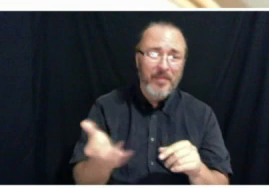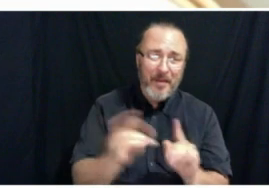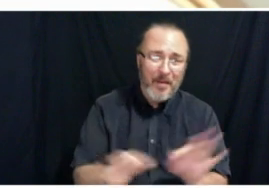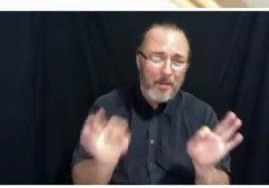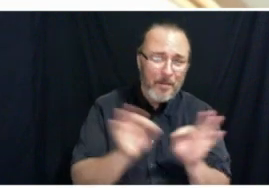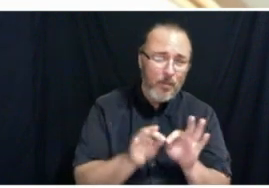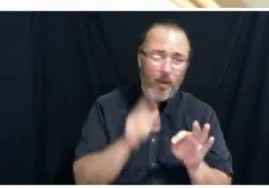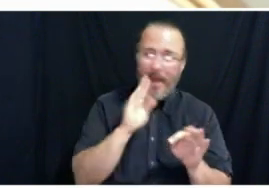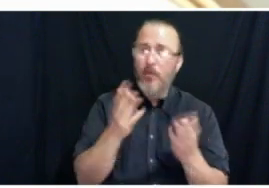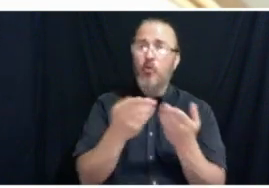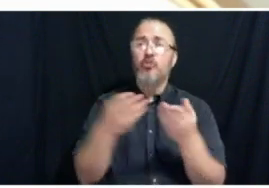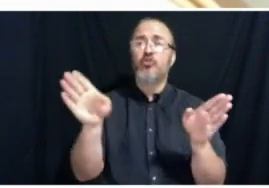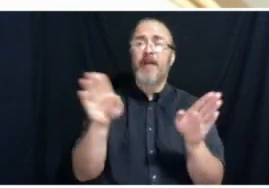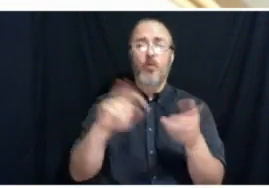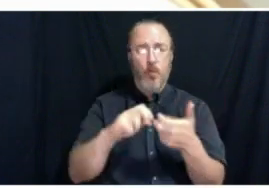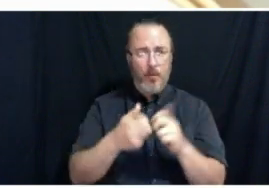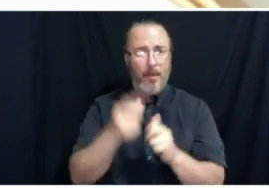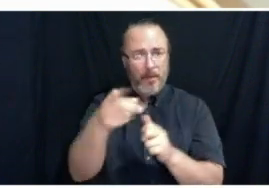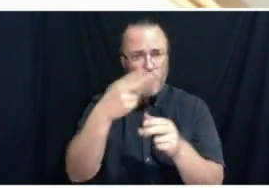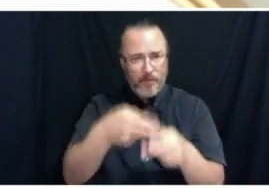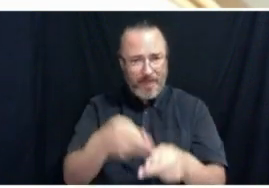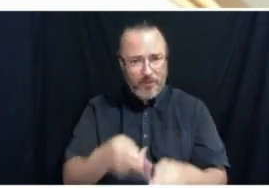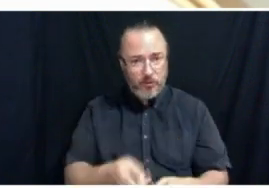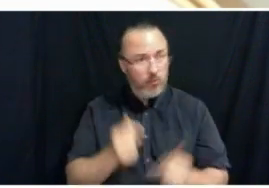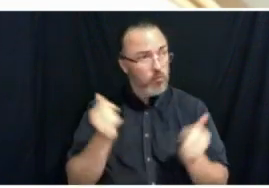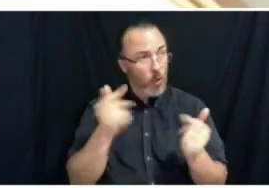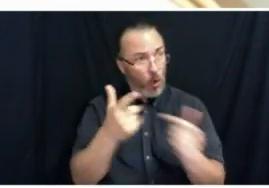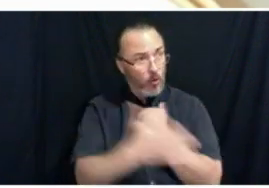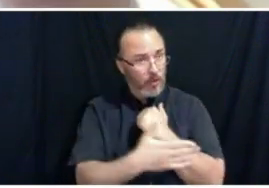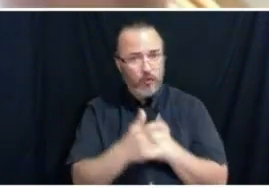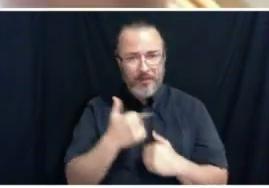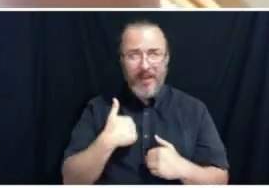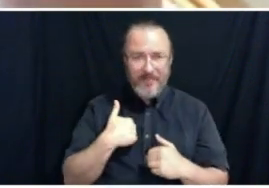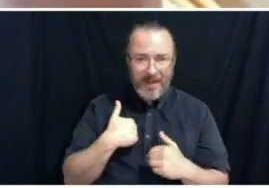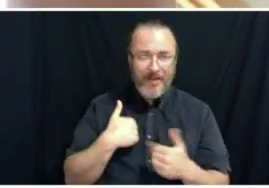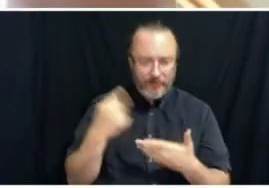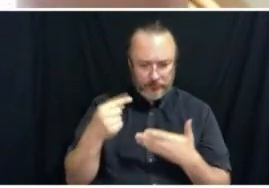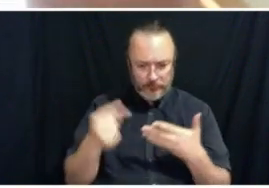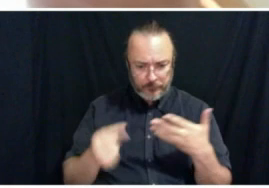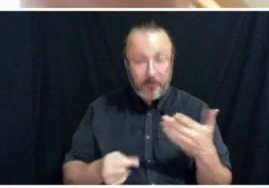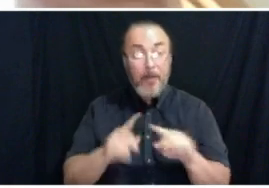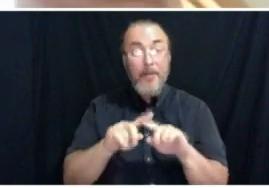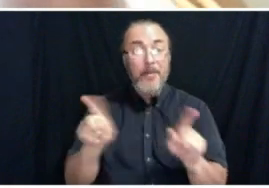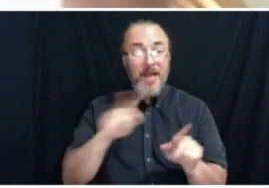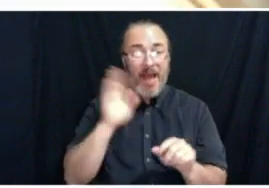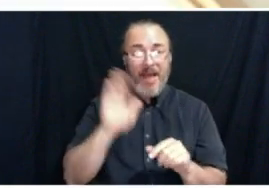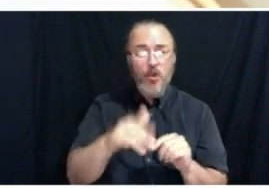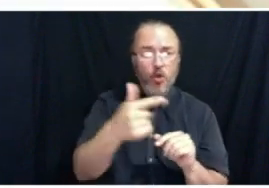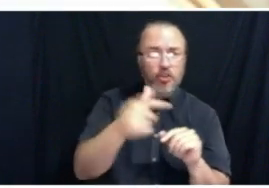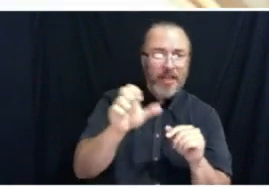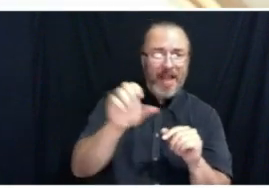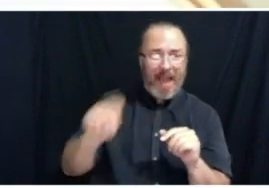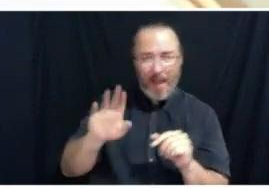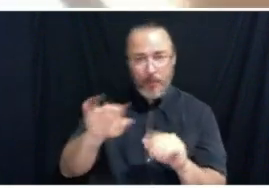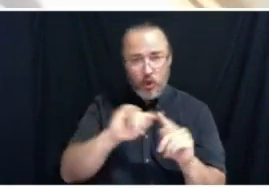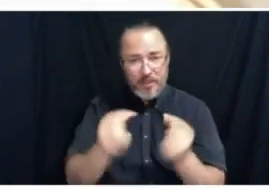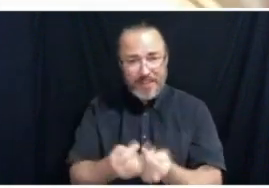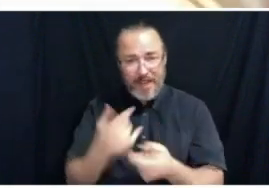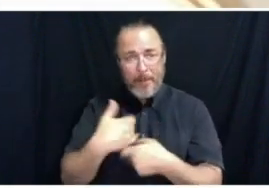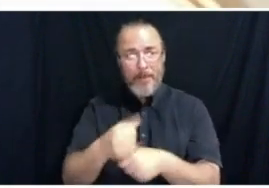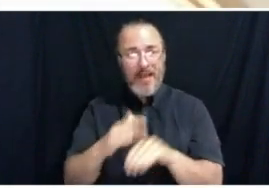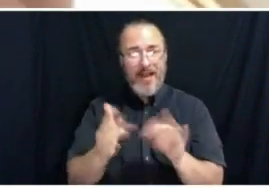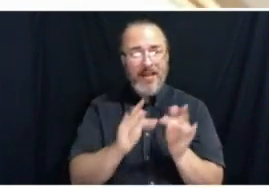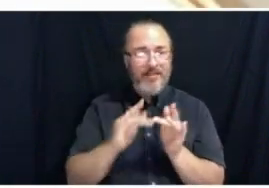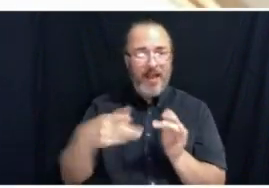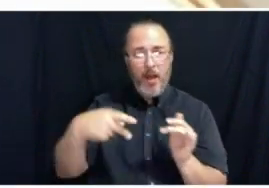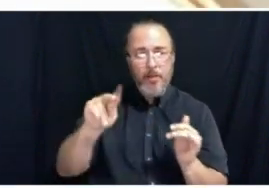you've highlighted that every country faces. I know that the JEM team has created an online portal of